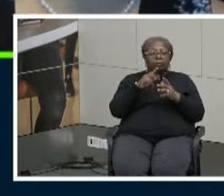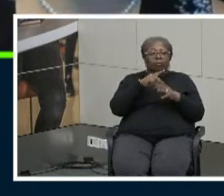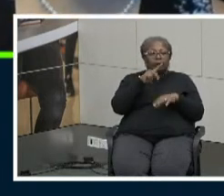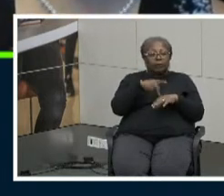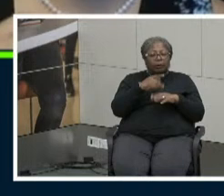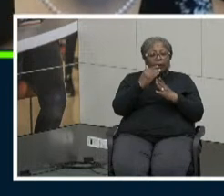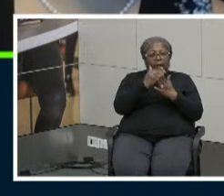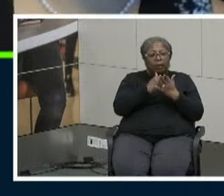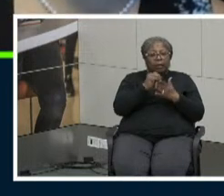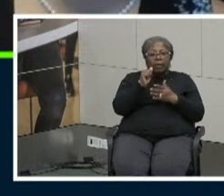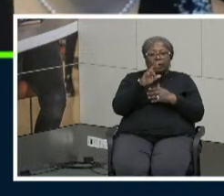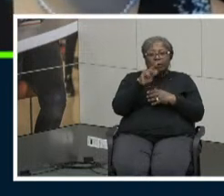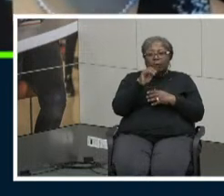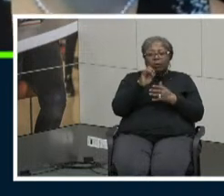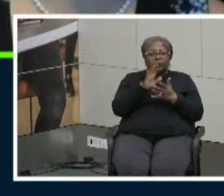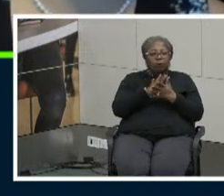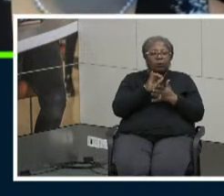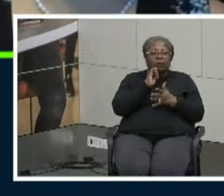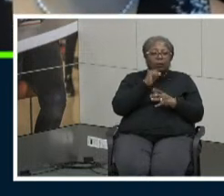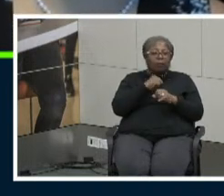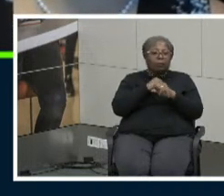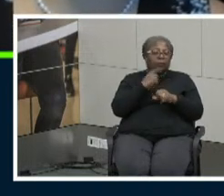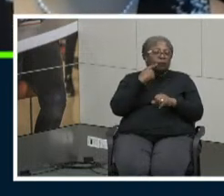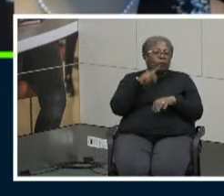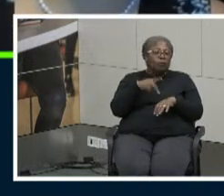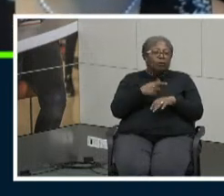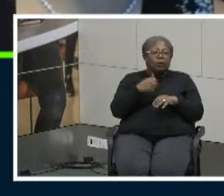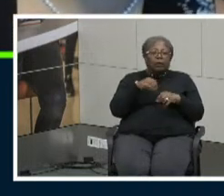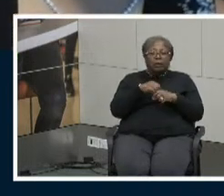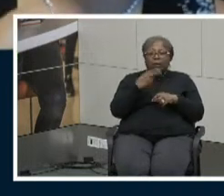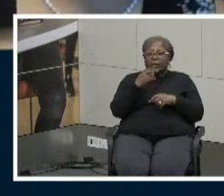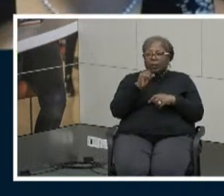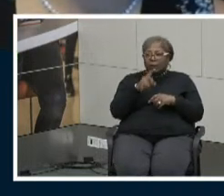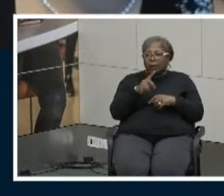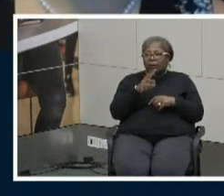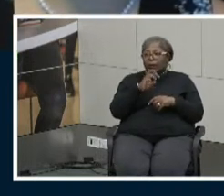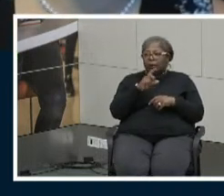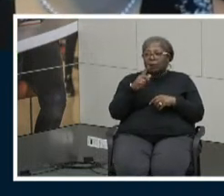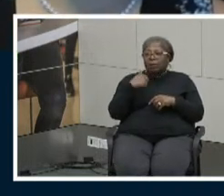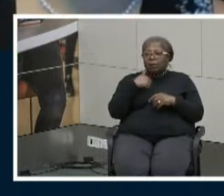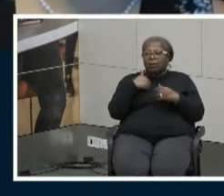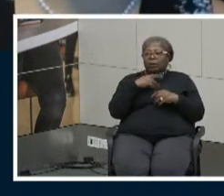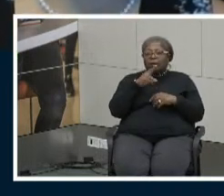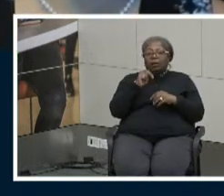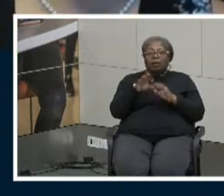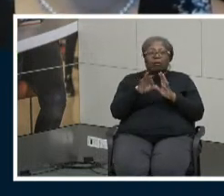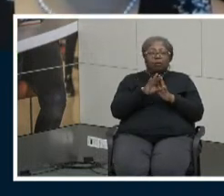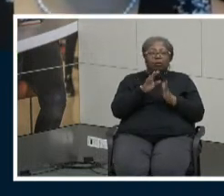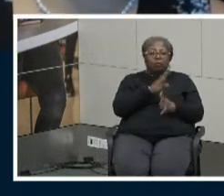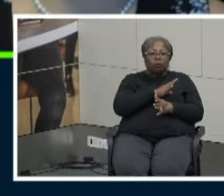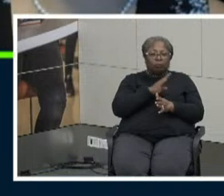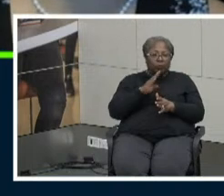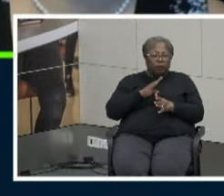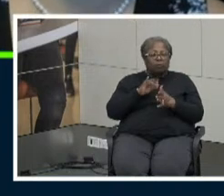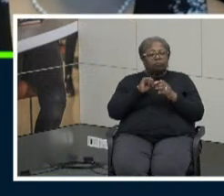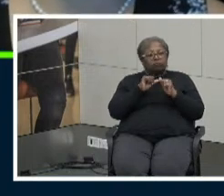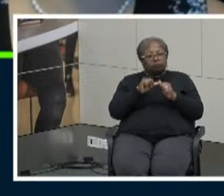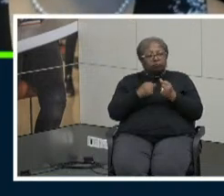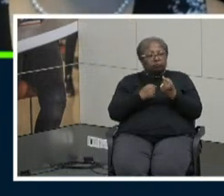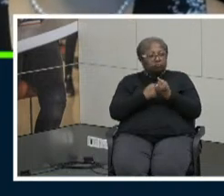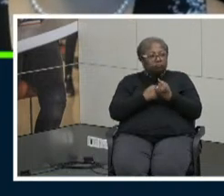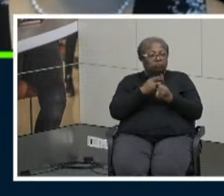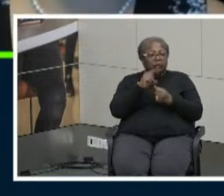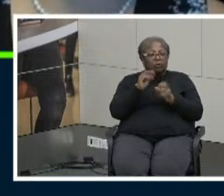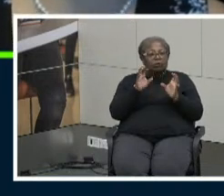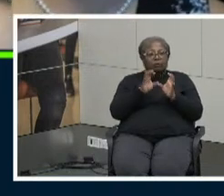that a-rated schools are not a protection for principles in HISD while we have an unelected school board that continues to support the